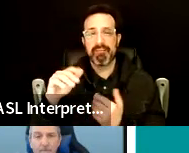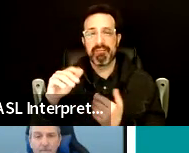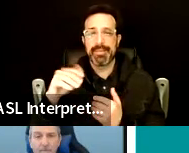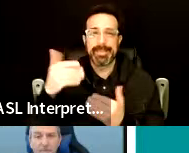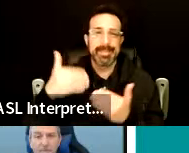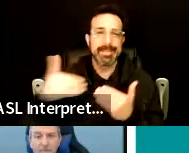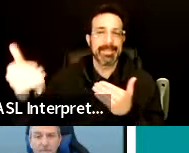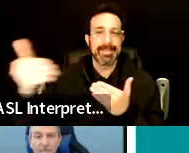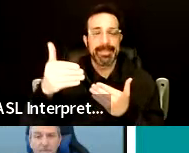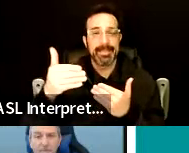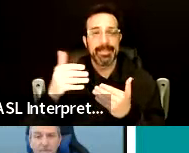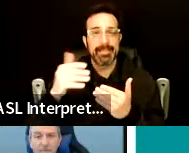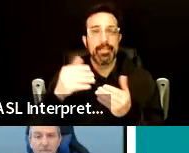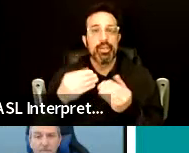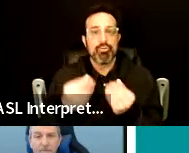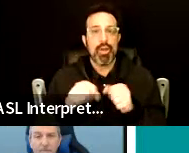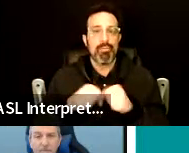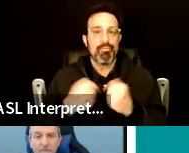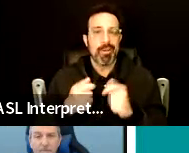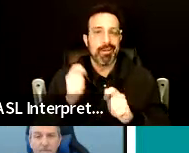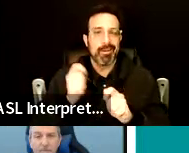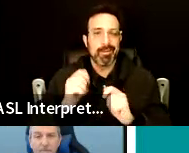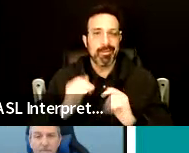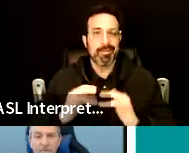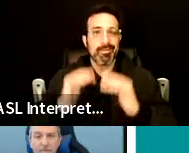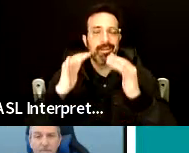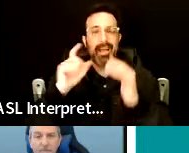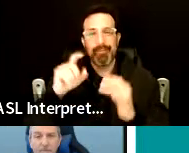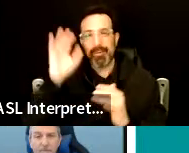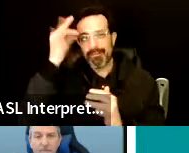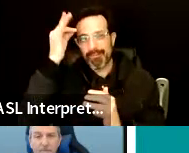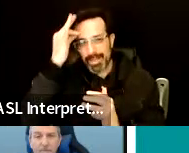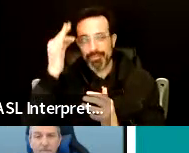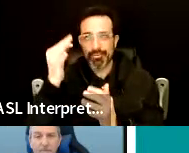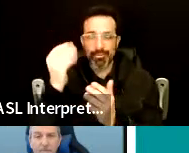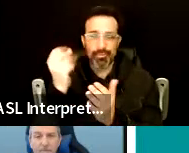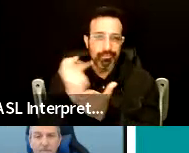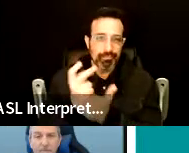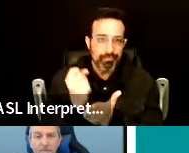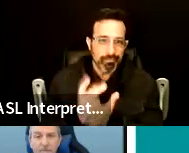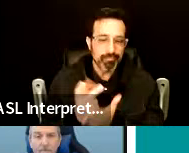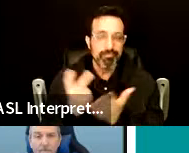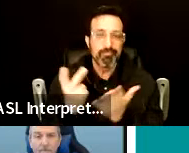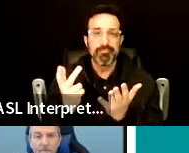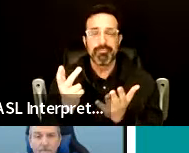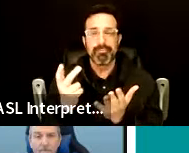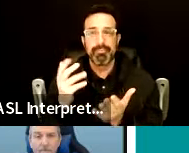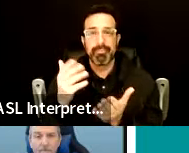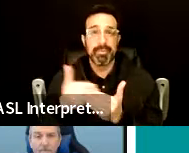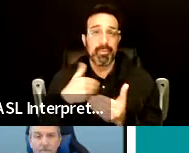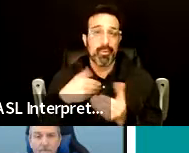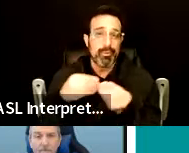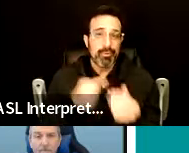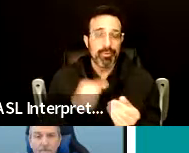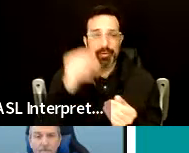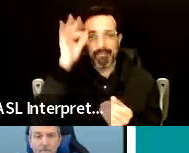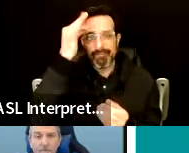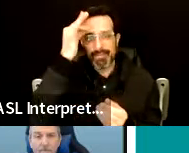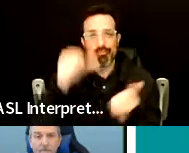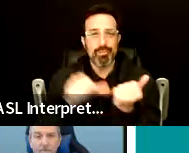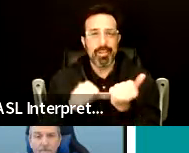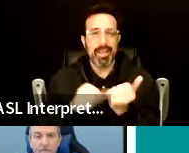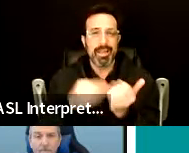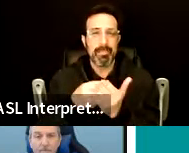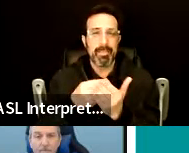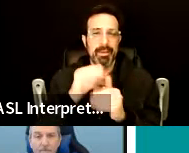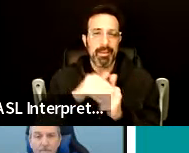federal processes and get a record of decision before we can expend federal aid dollars on things. But